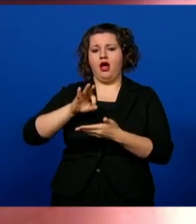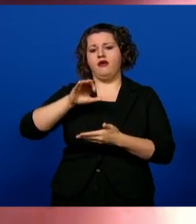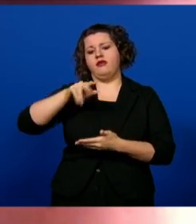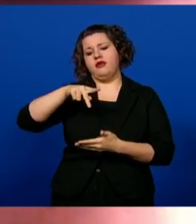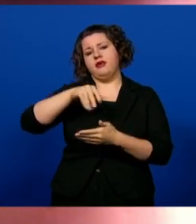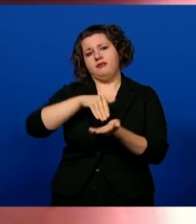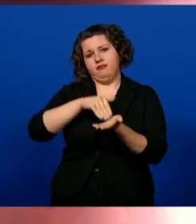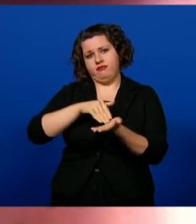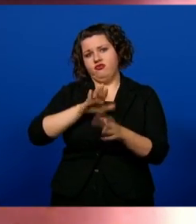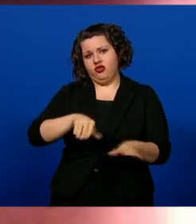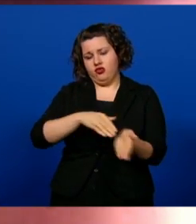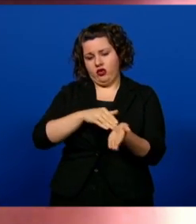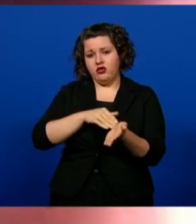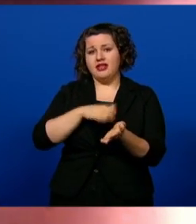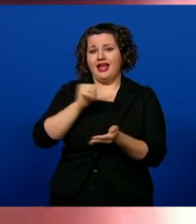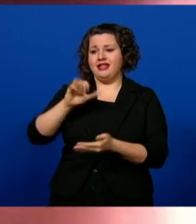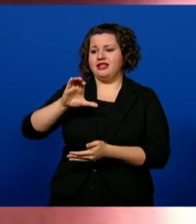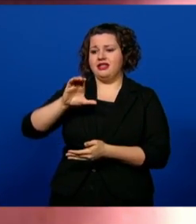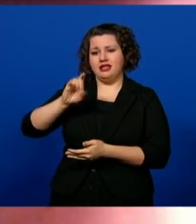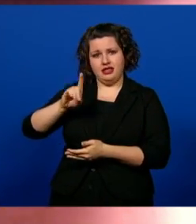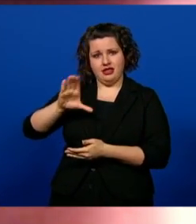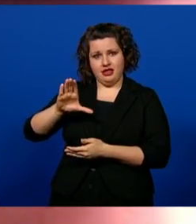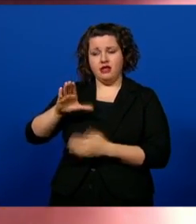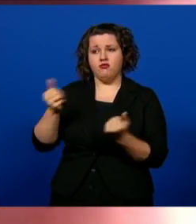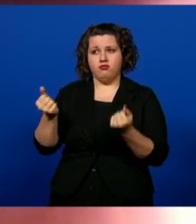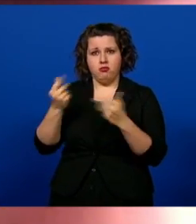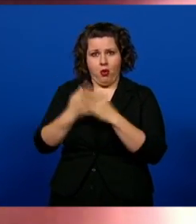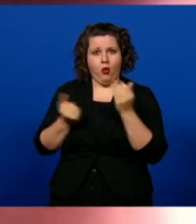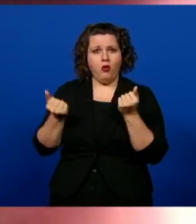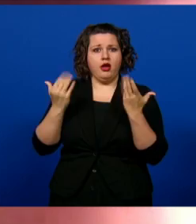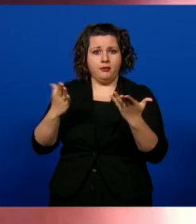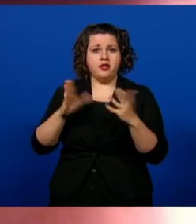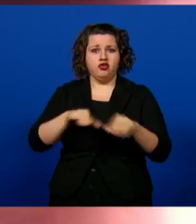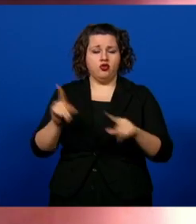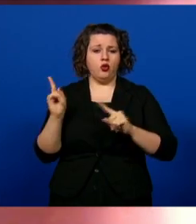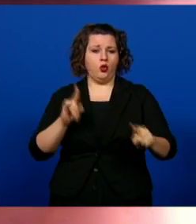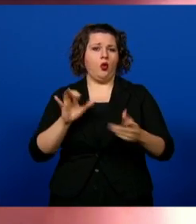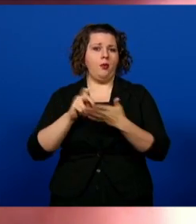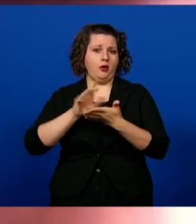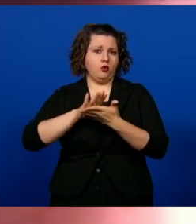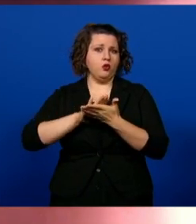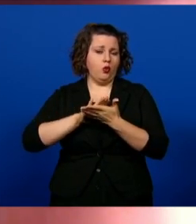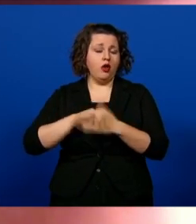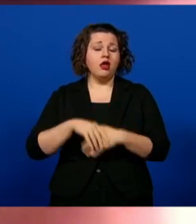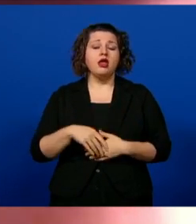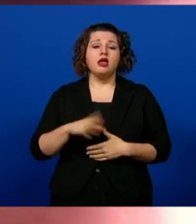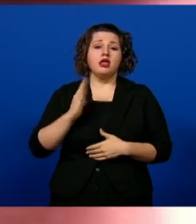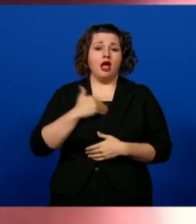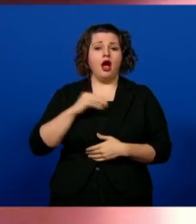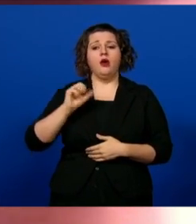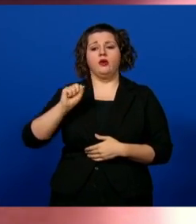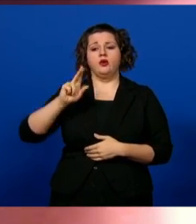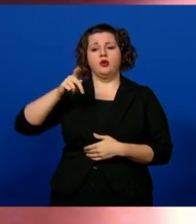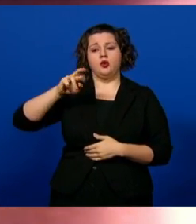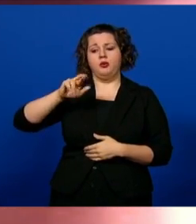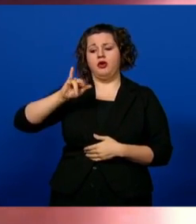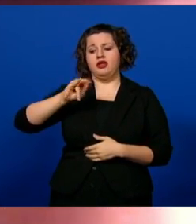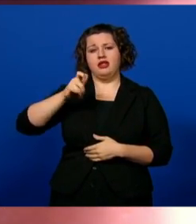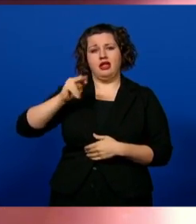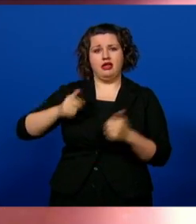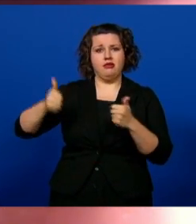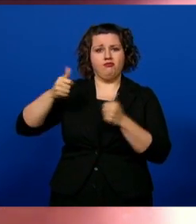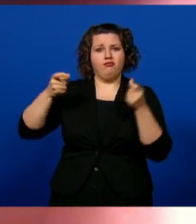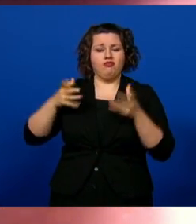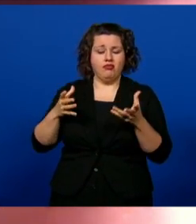have both recommended that children should go back to school in the fall. And I have faith that our superintendent, Joel Pedersen, who also has children